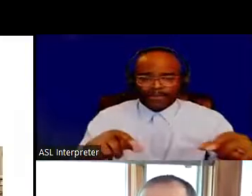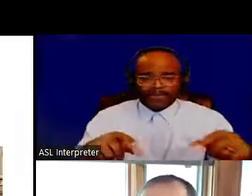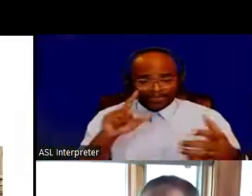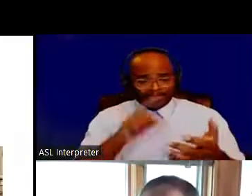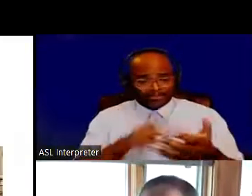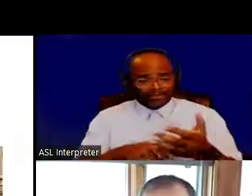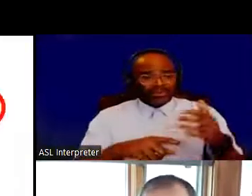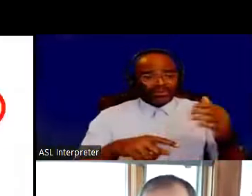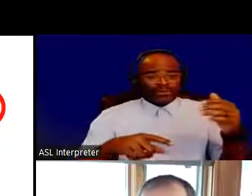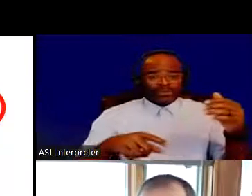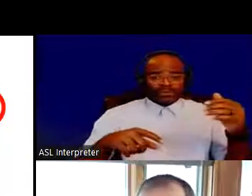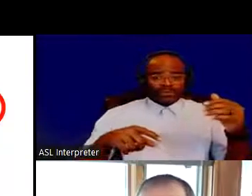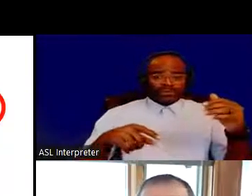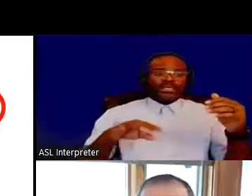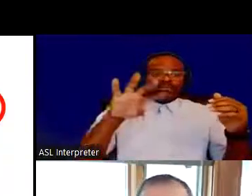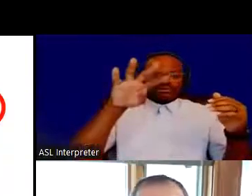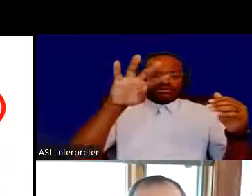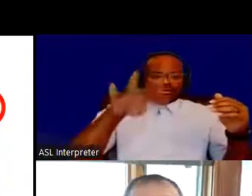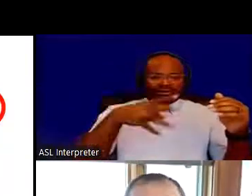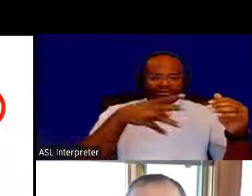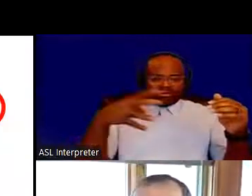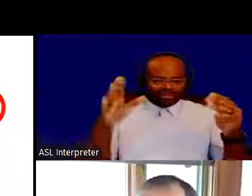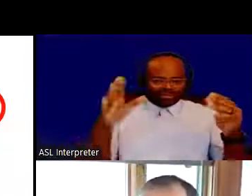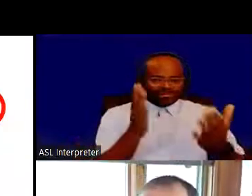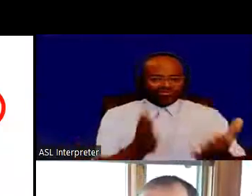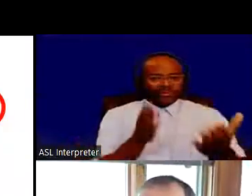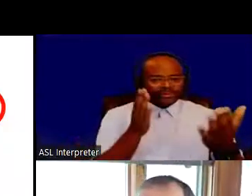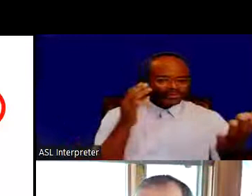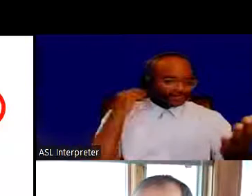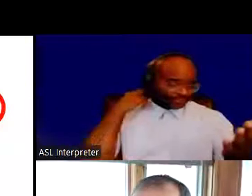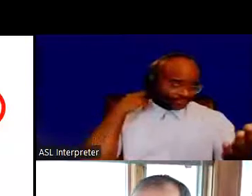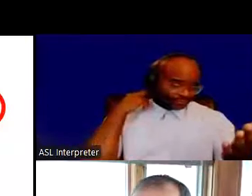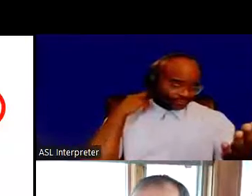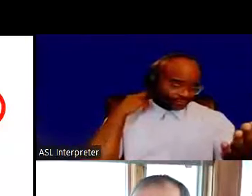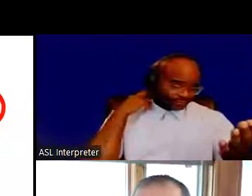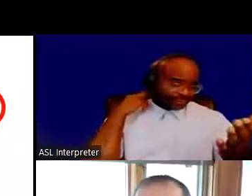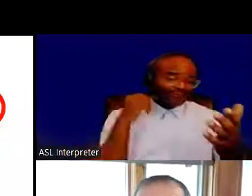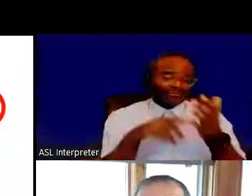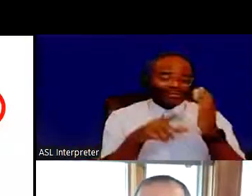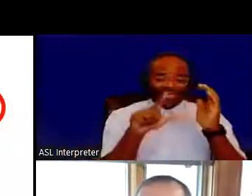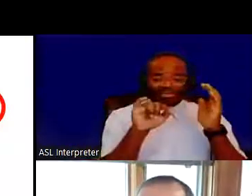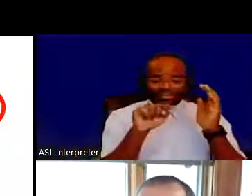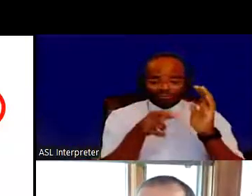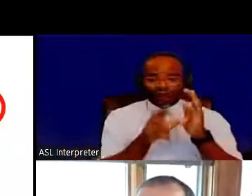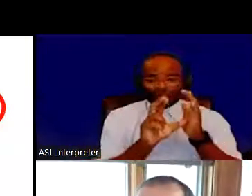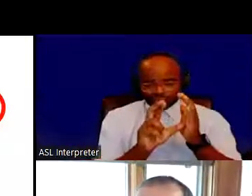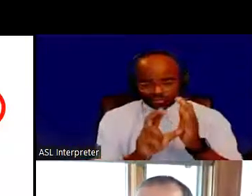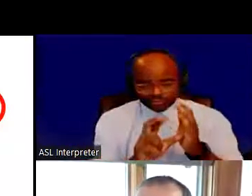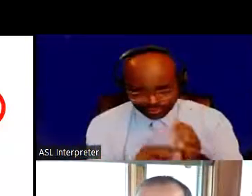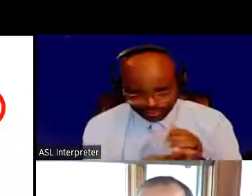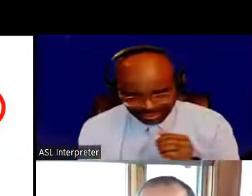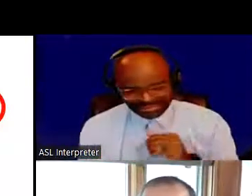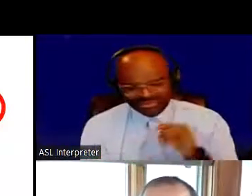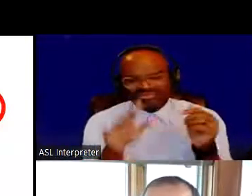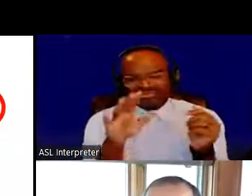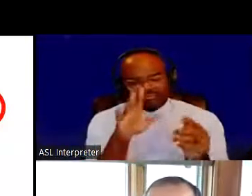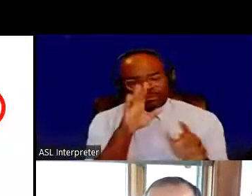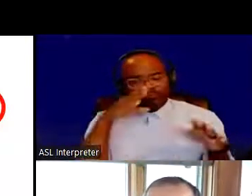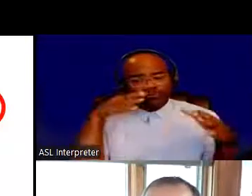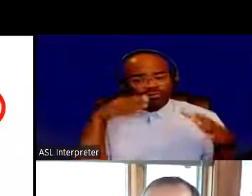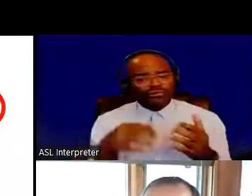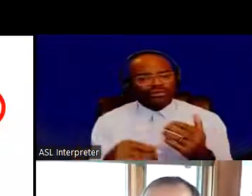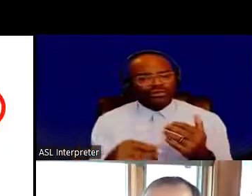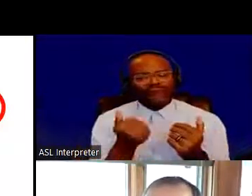of some of the results that came from this lit review. And this gets to a couple of things that I mentioned